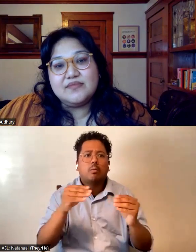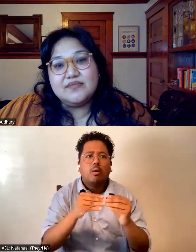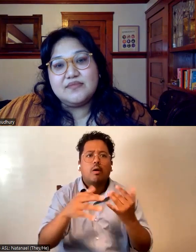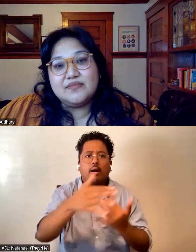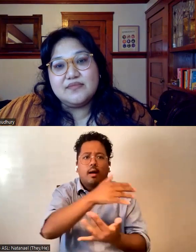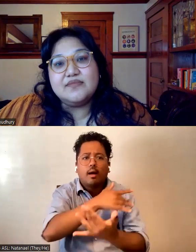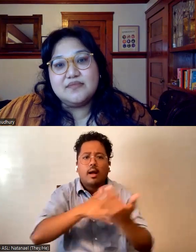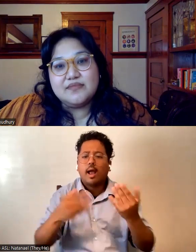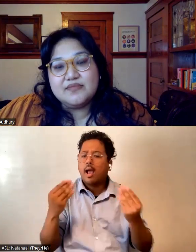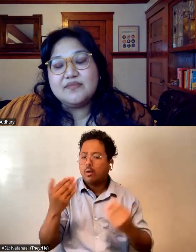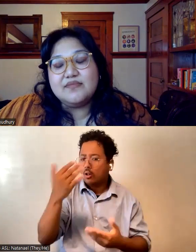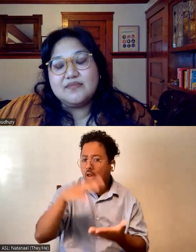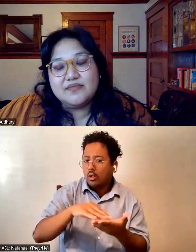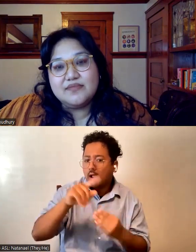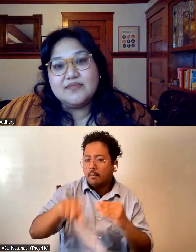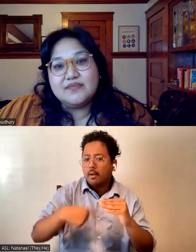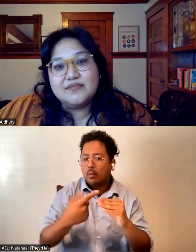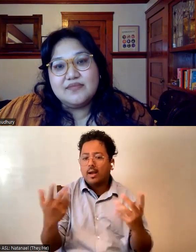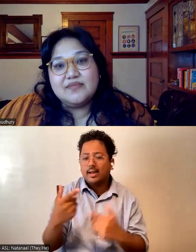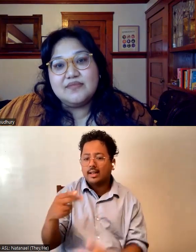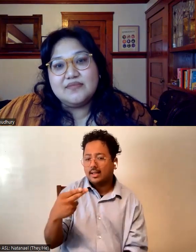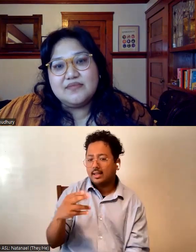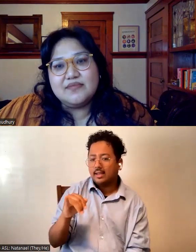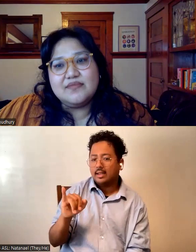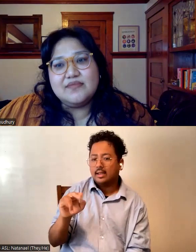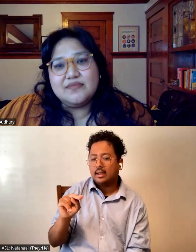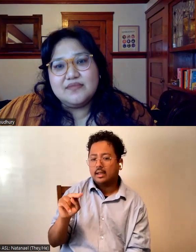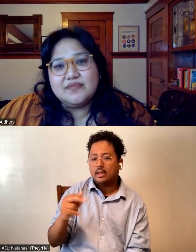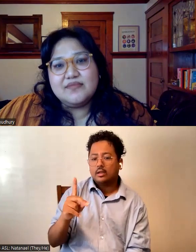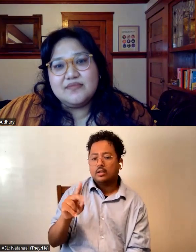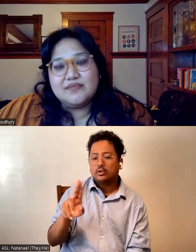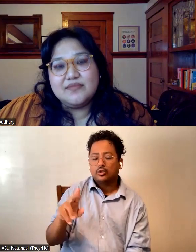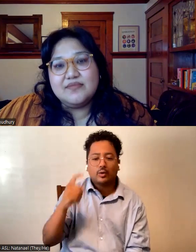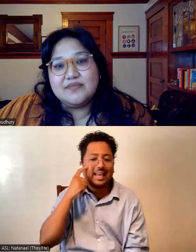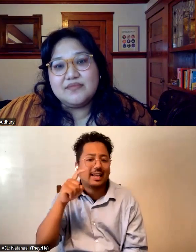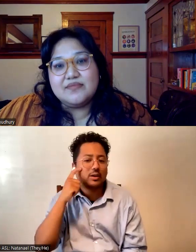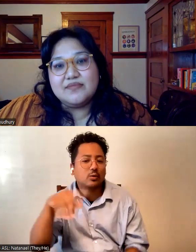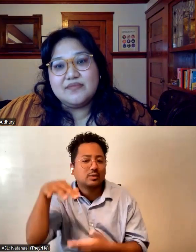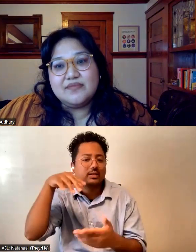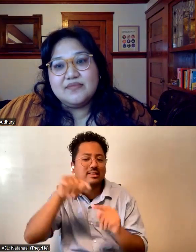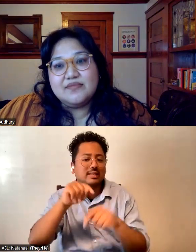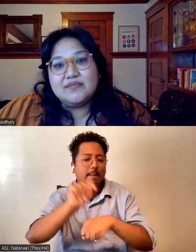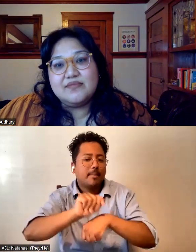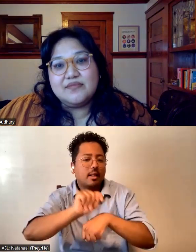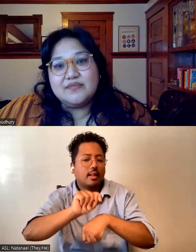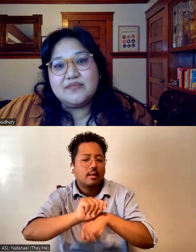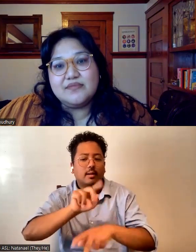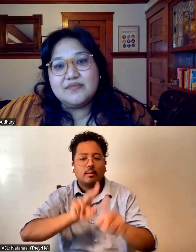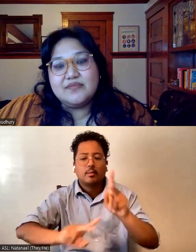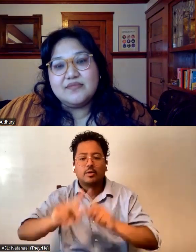Hindu temple, which is like kind of a sticky place to get your culture from, given the ways